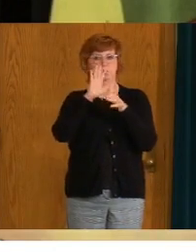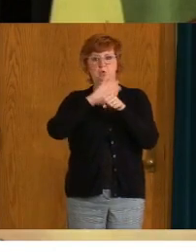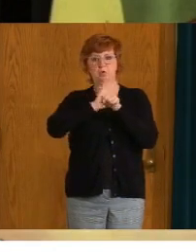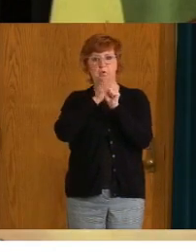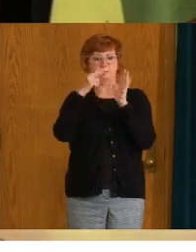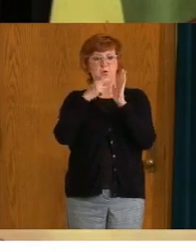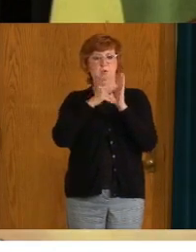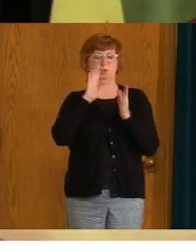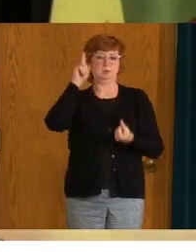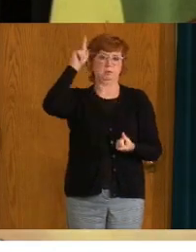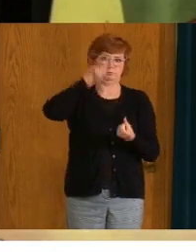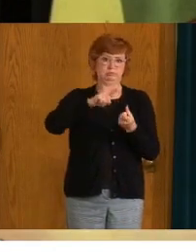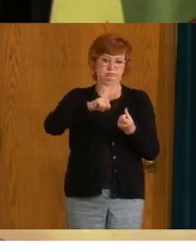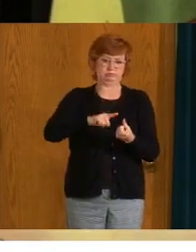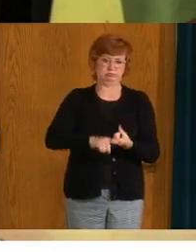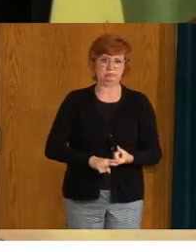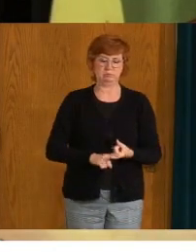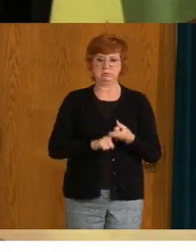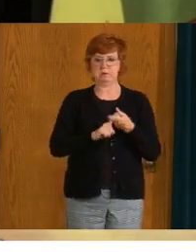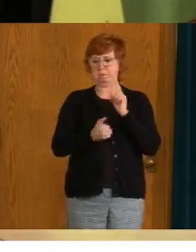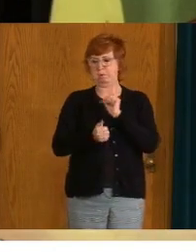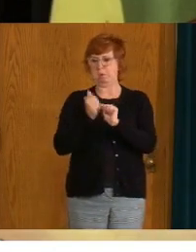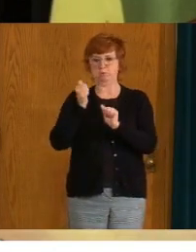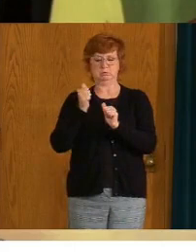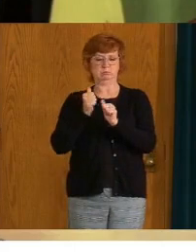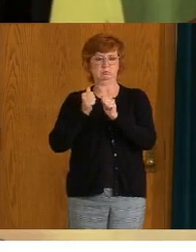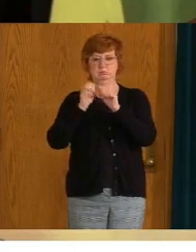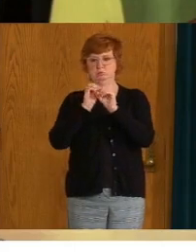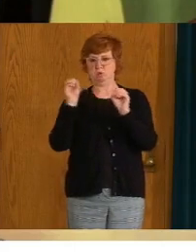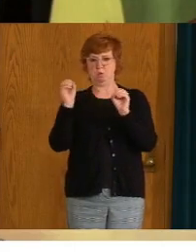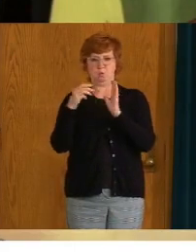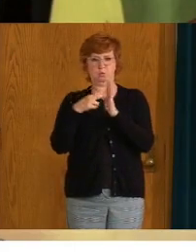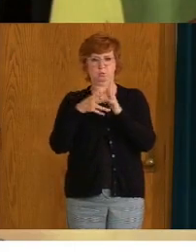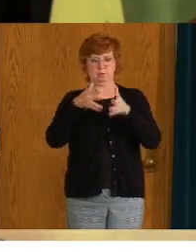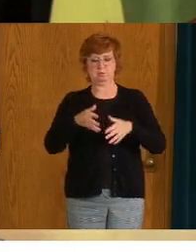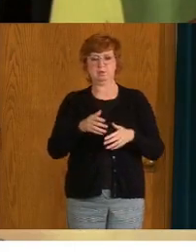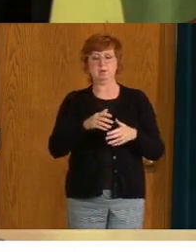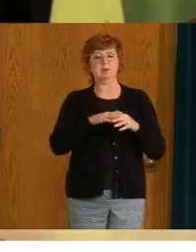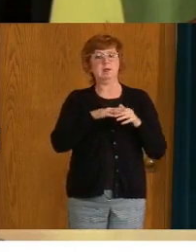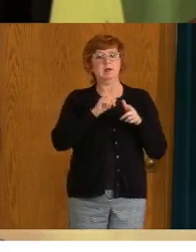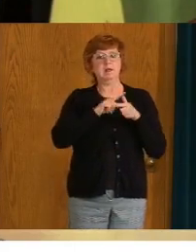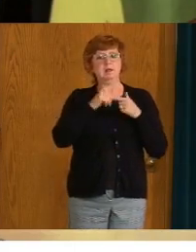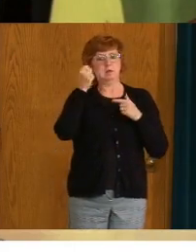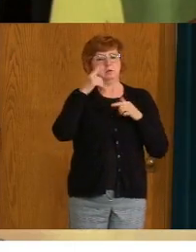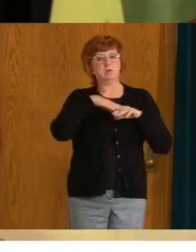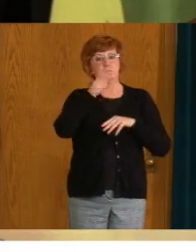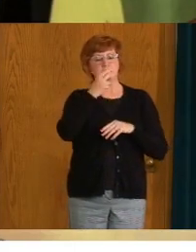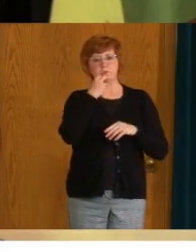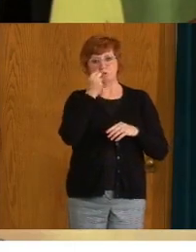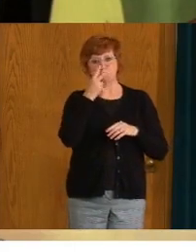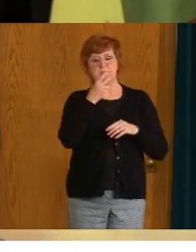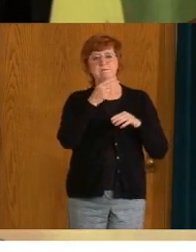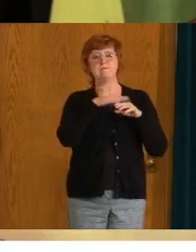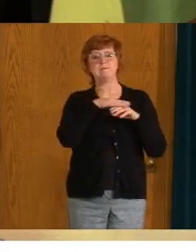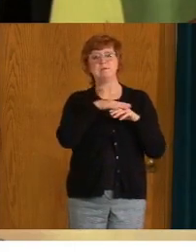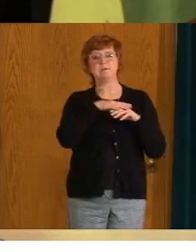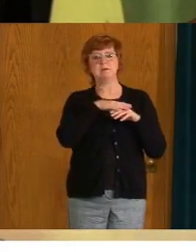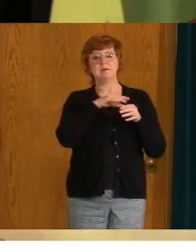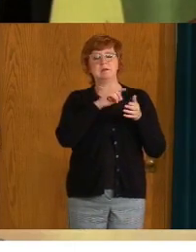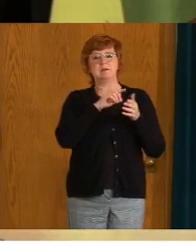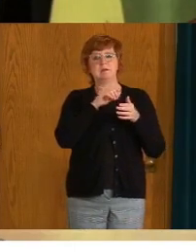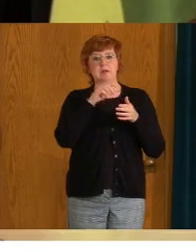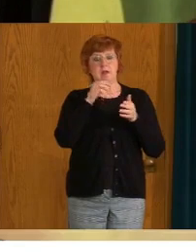eligible residents over the age of 12 receive their first shot, then we will be able to set the date for all the remaining public health orders to